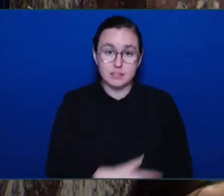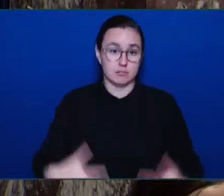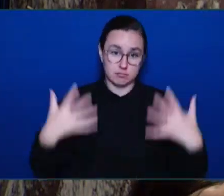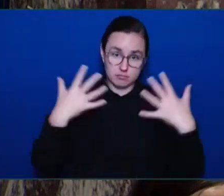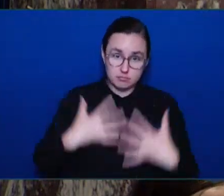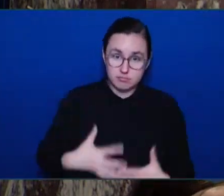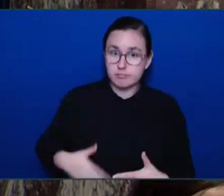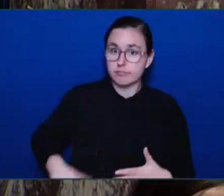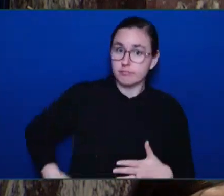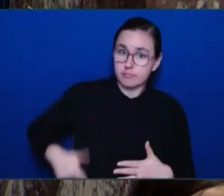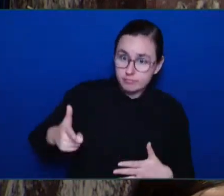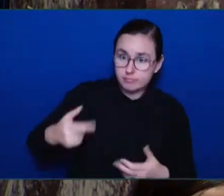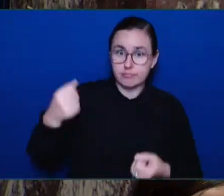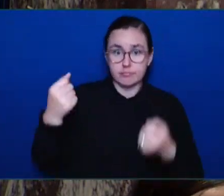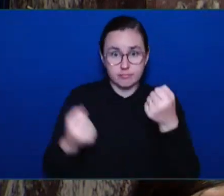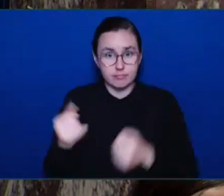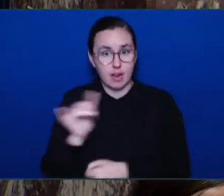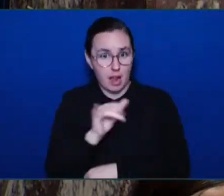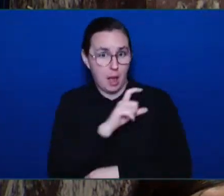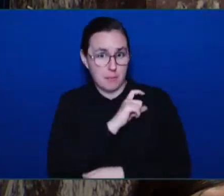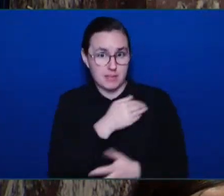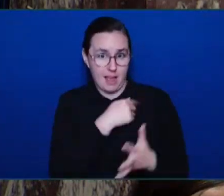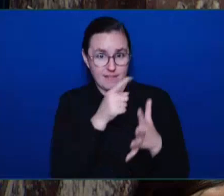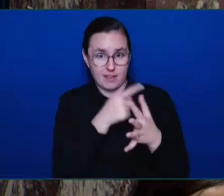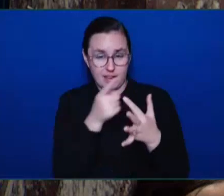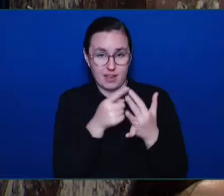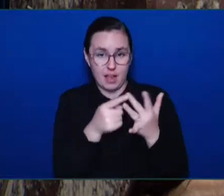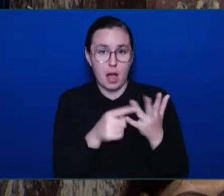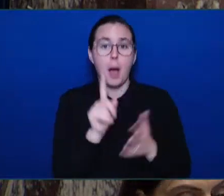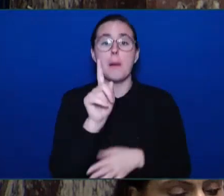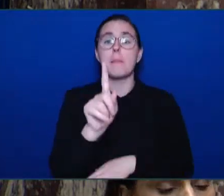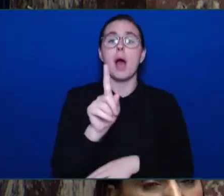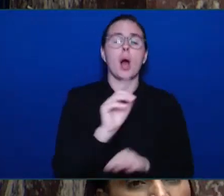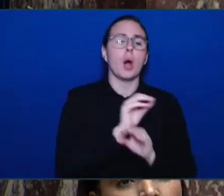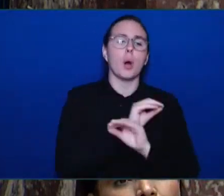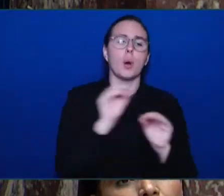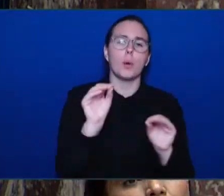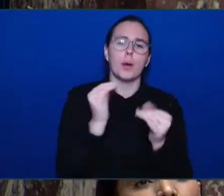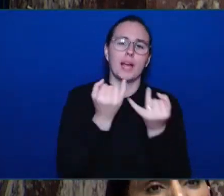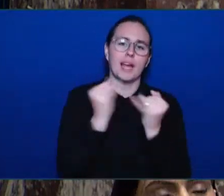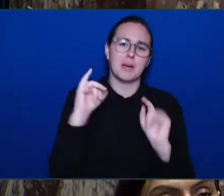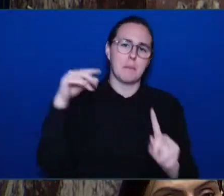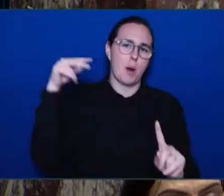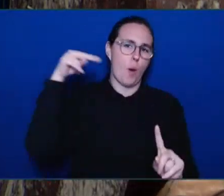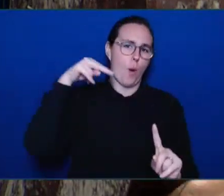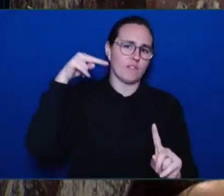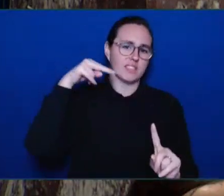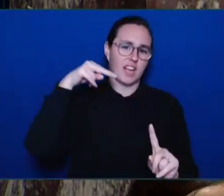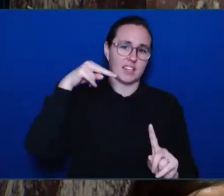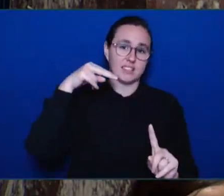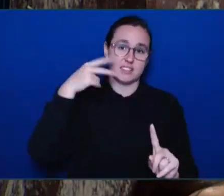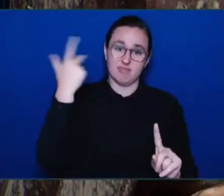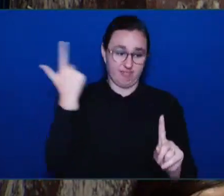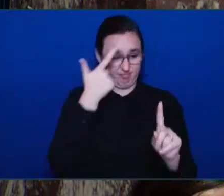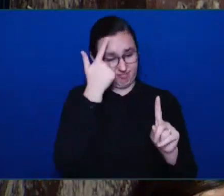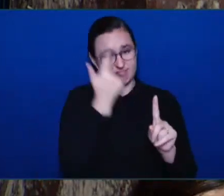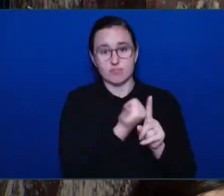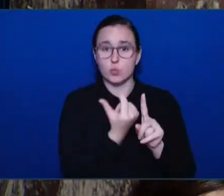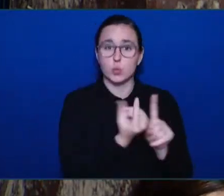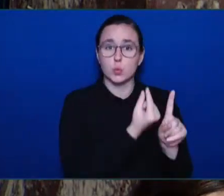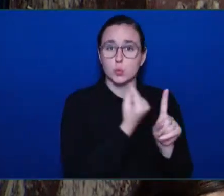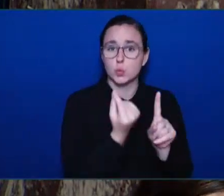police-like independent oversight and have no constabulary independence. They are directly responsible to the Minister of the